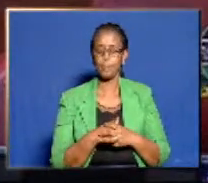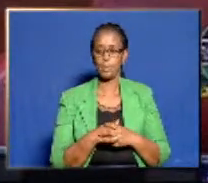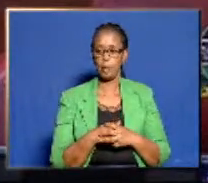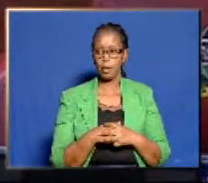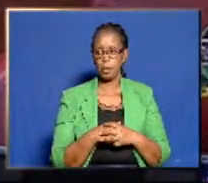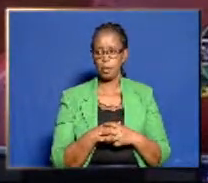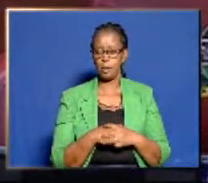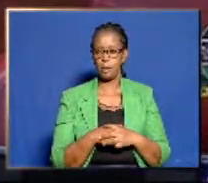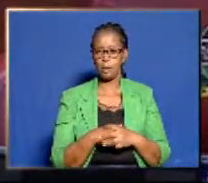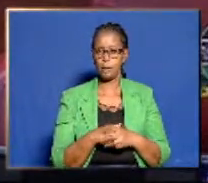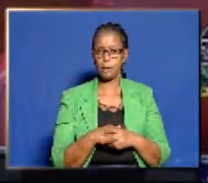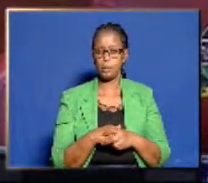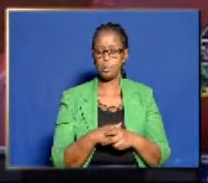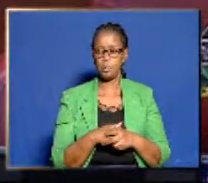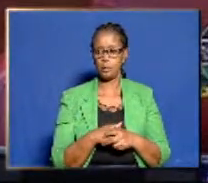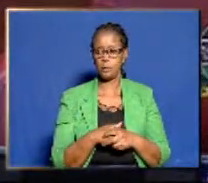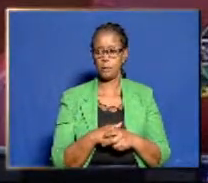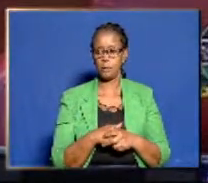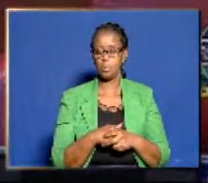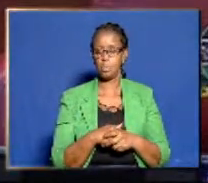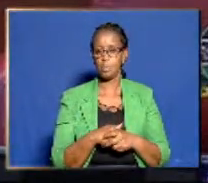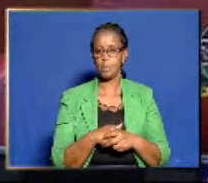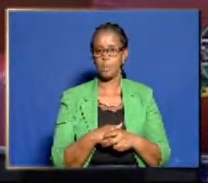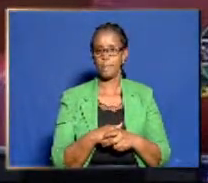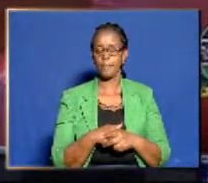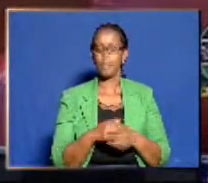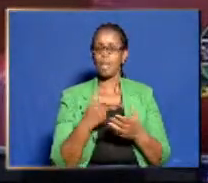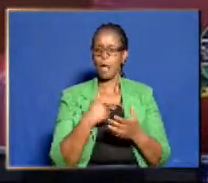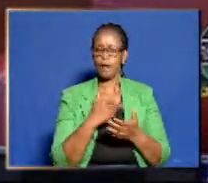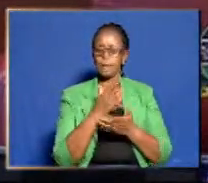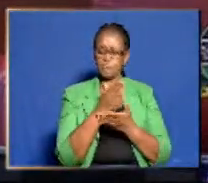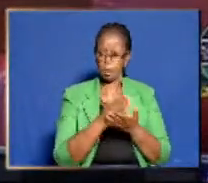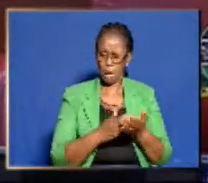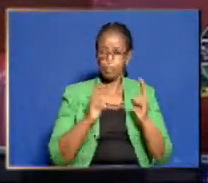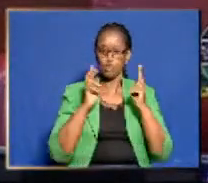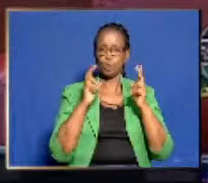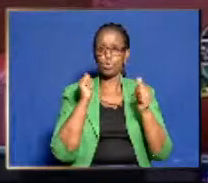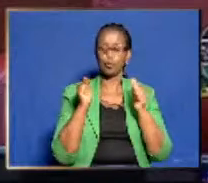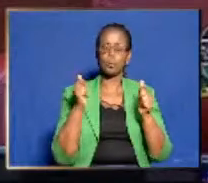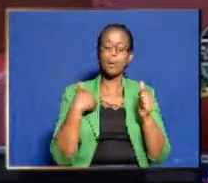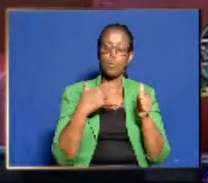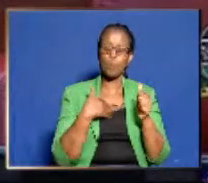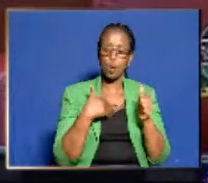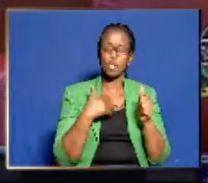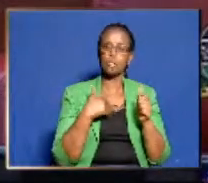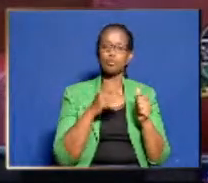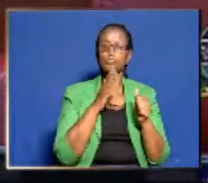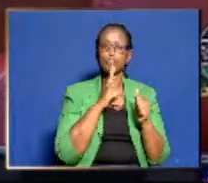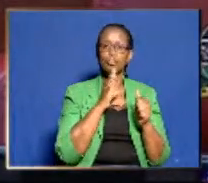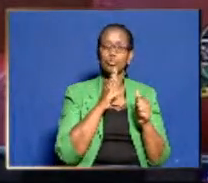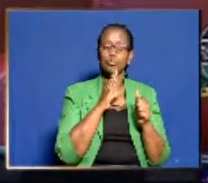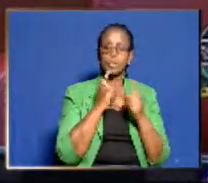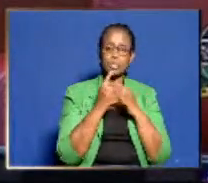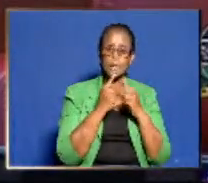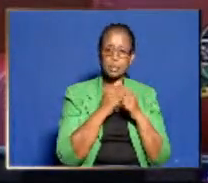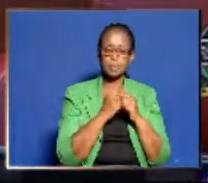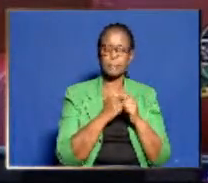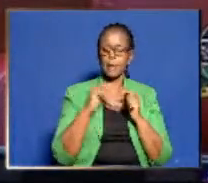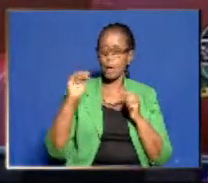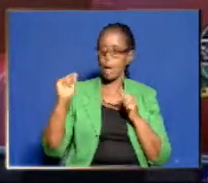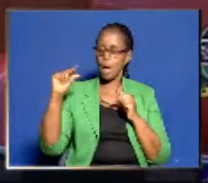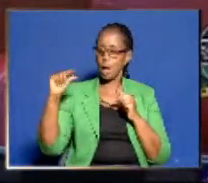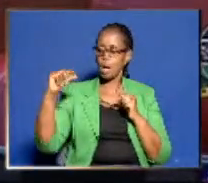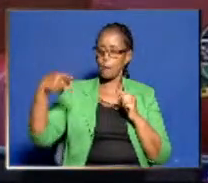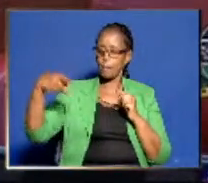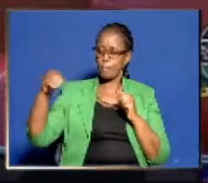and there is some issues that I would like to touch. One of them is ACPO, a program started by